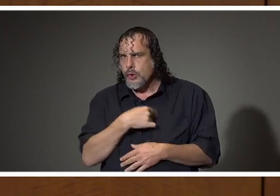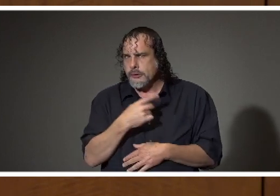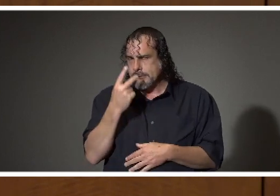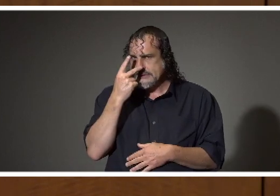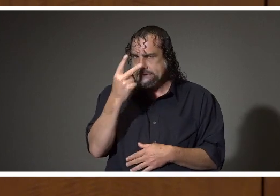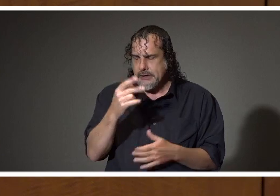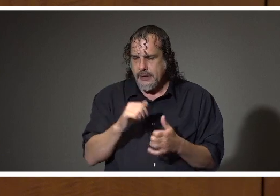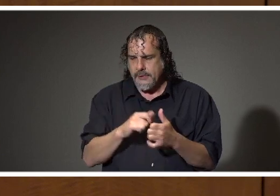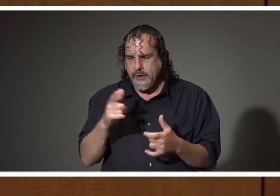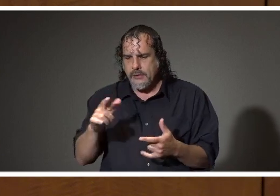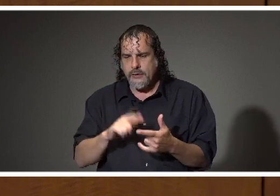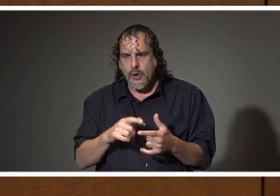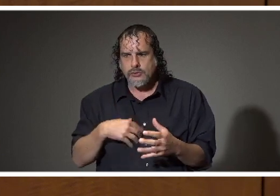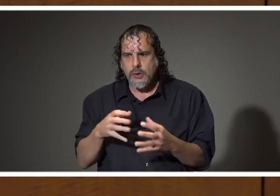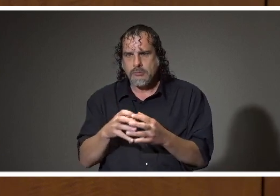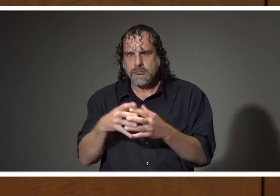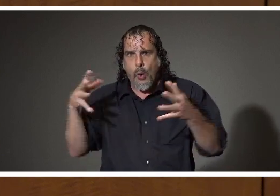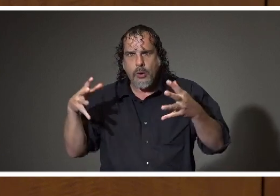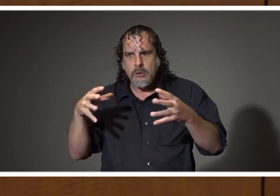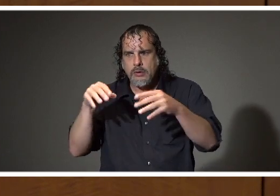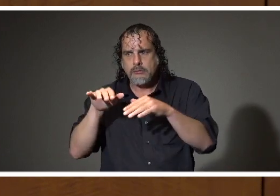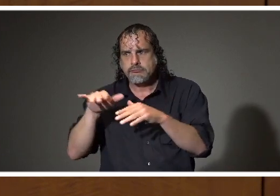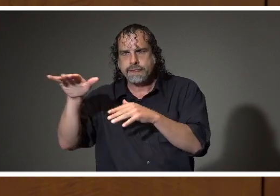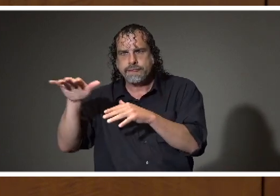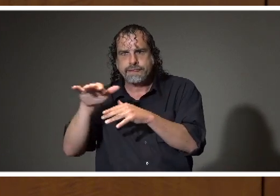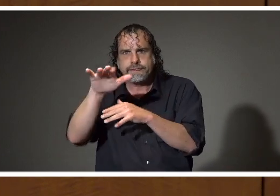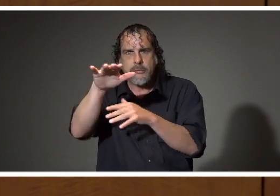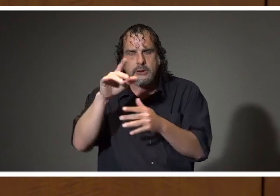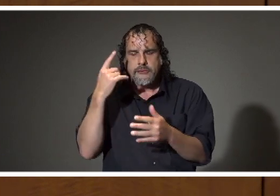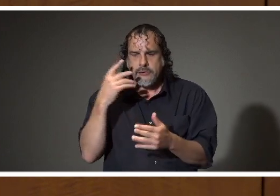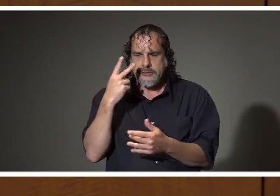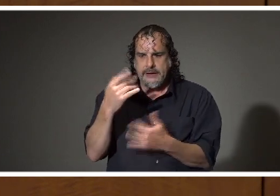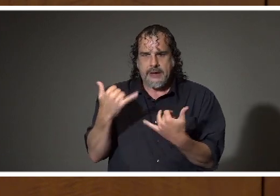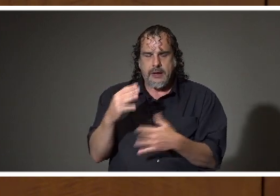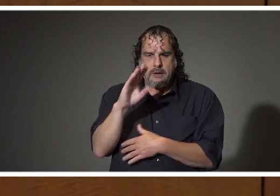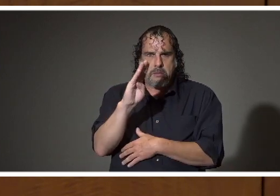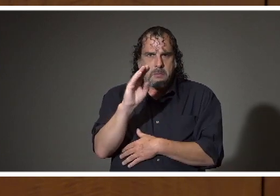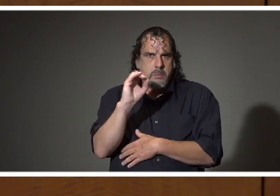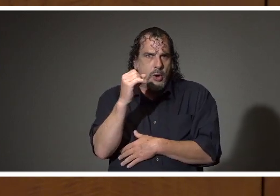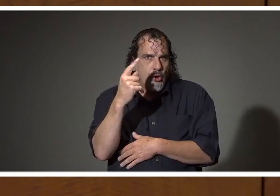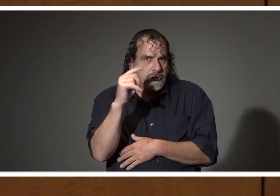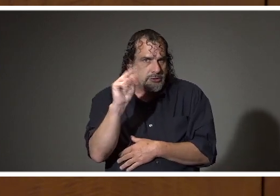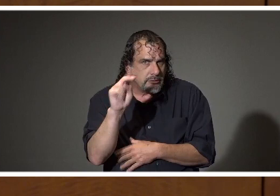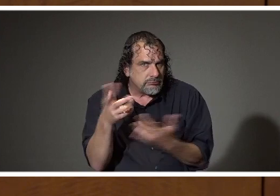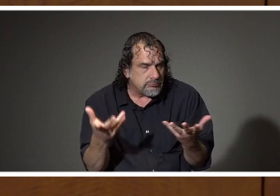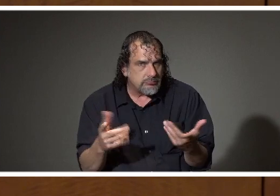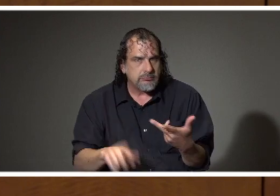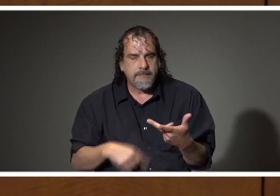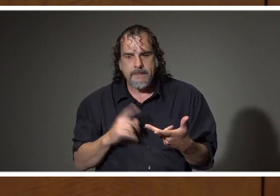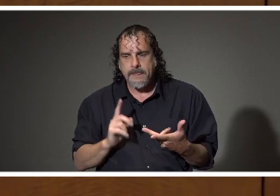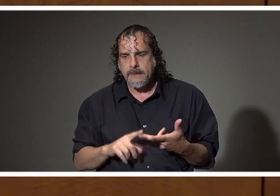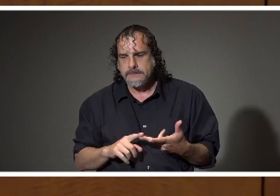of those hotspots are spreading out a bit. When you look at the Boston metropolitan area, the